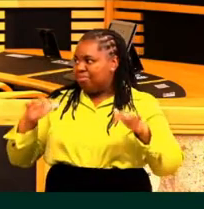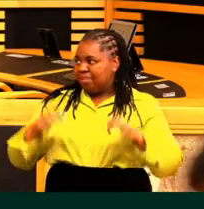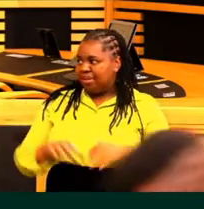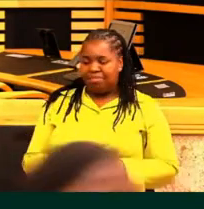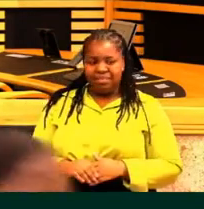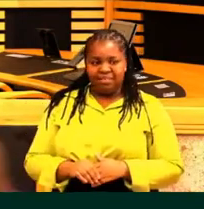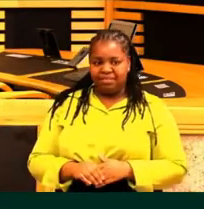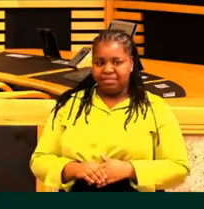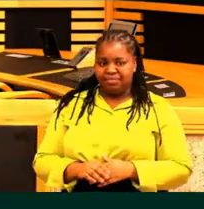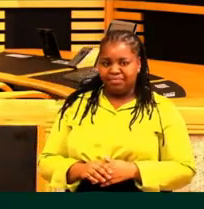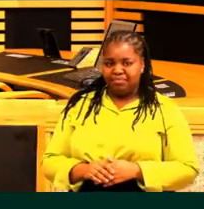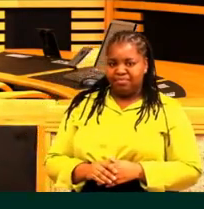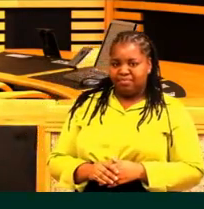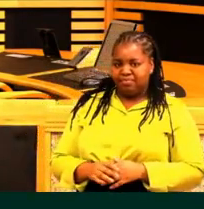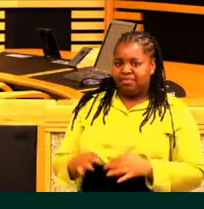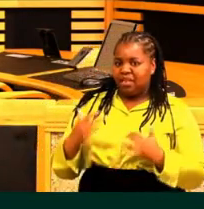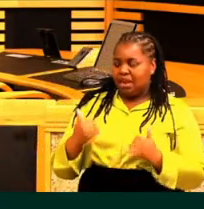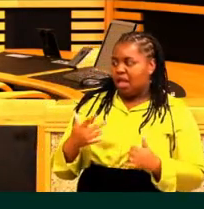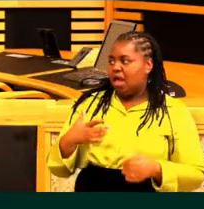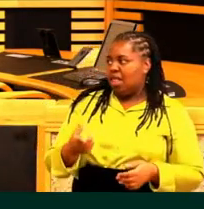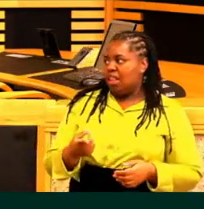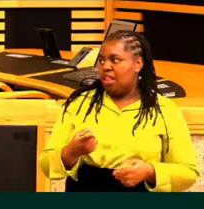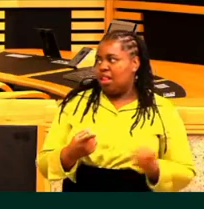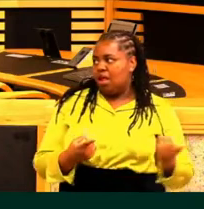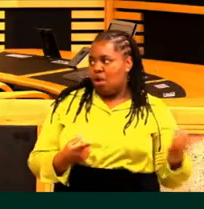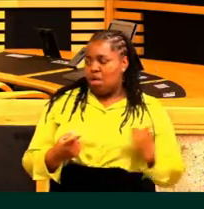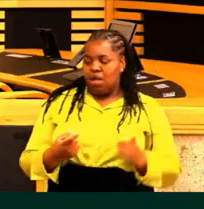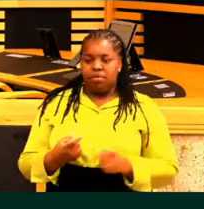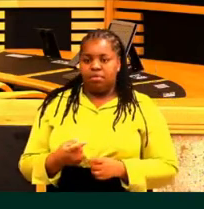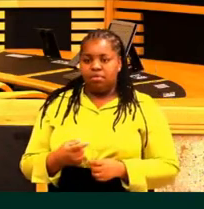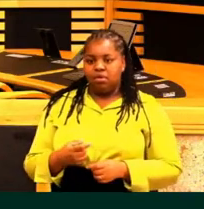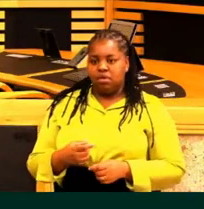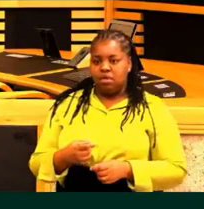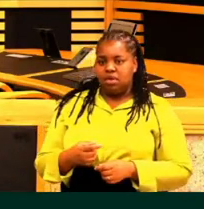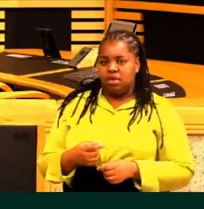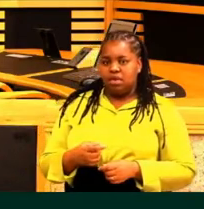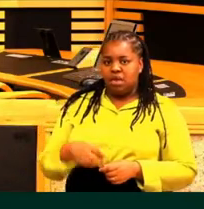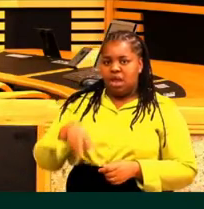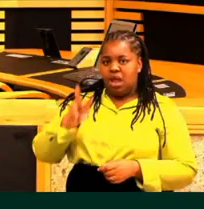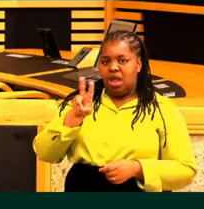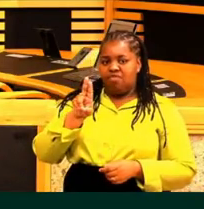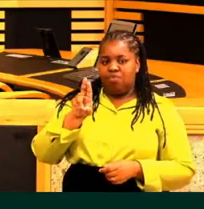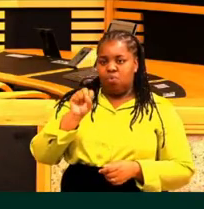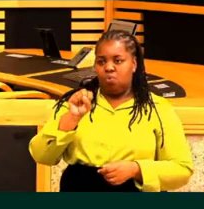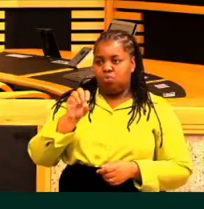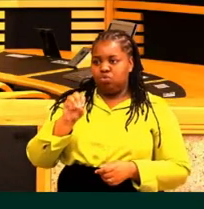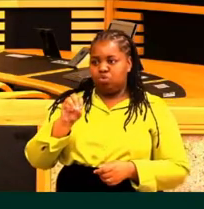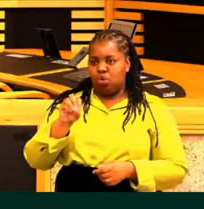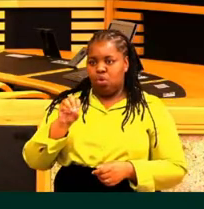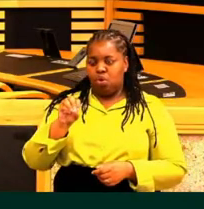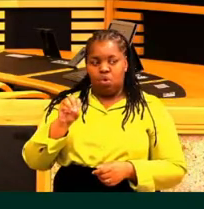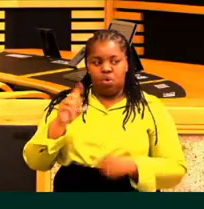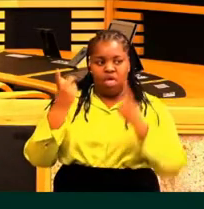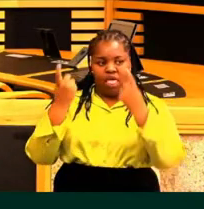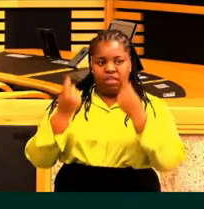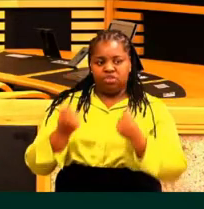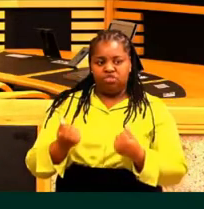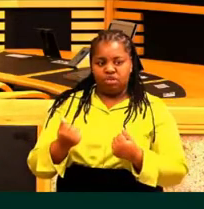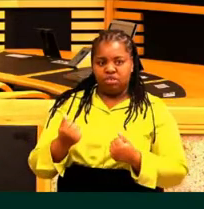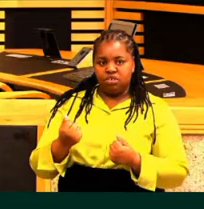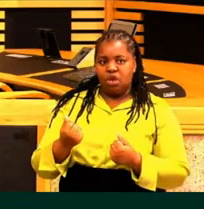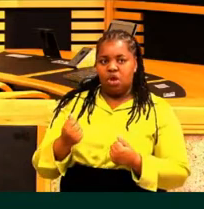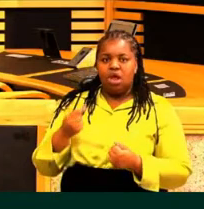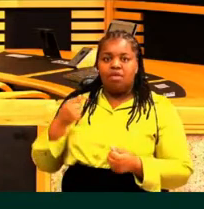and I will now call upon Miss sianda vuso the treasurer of